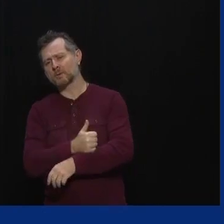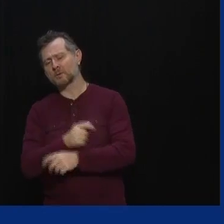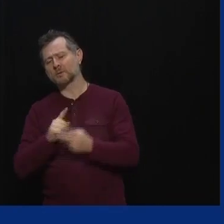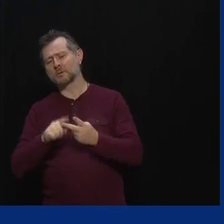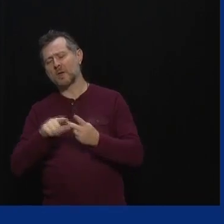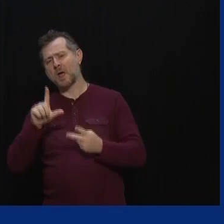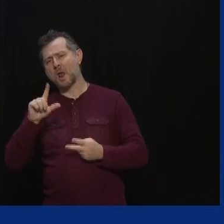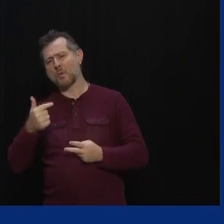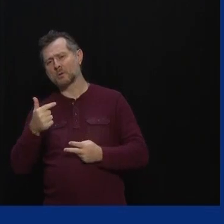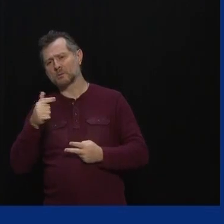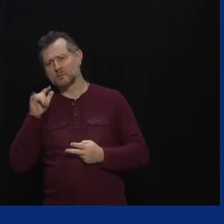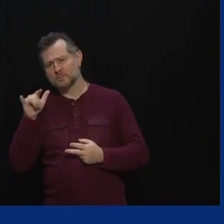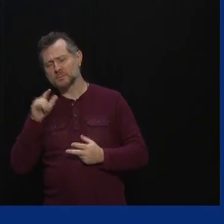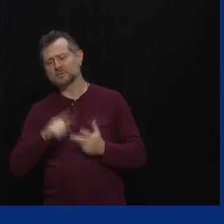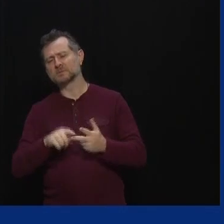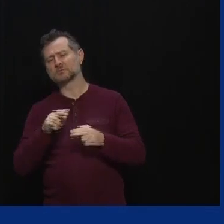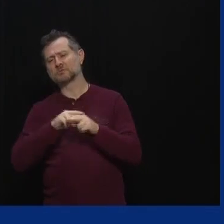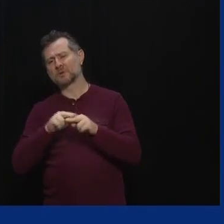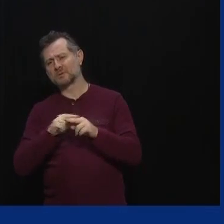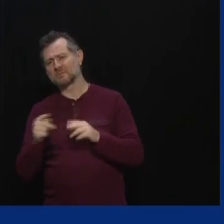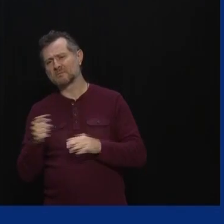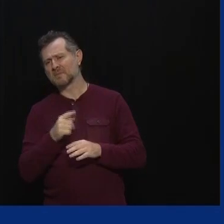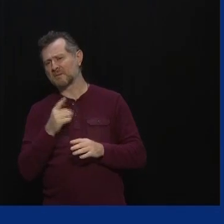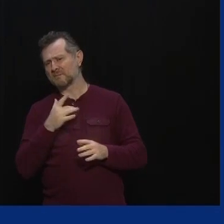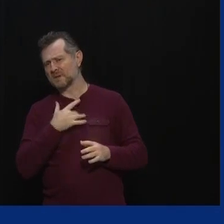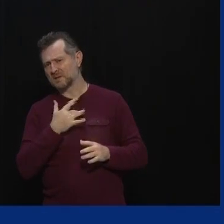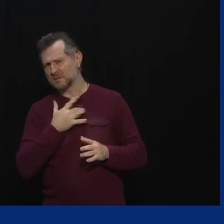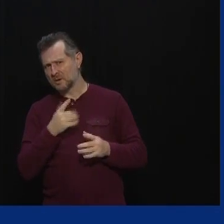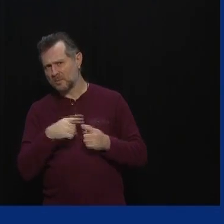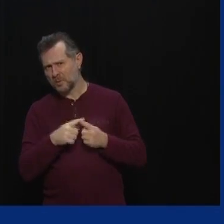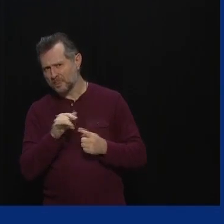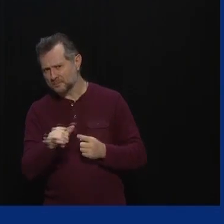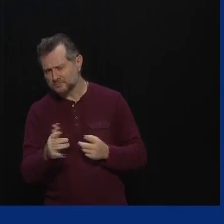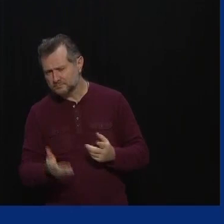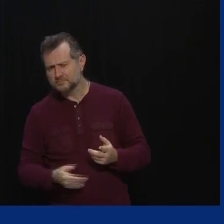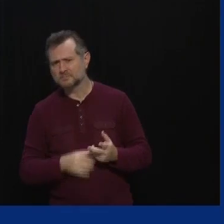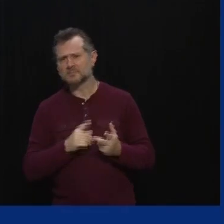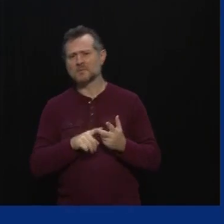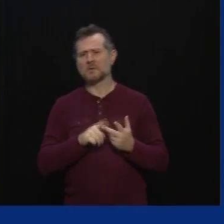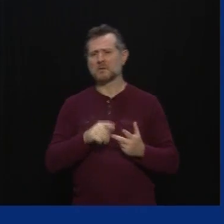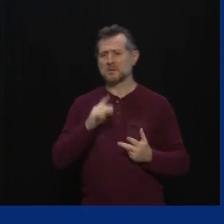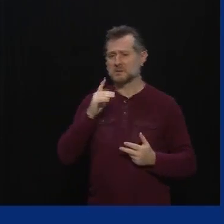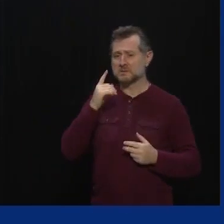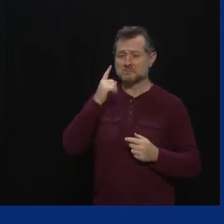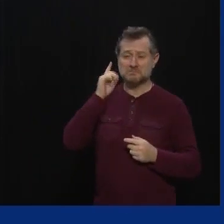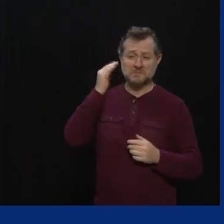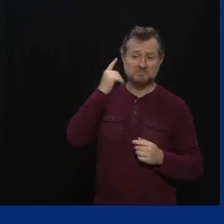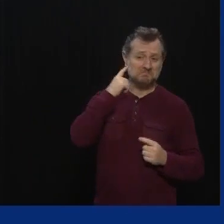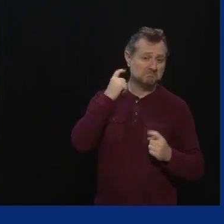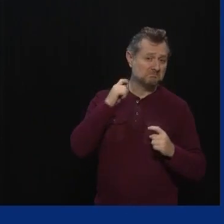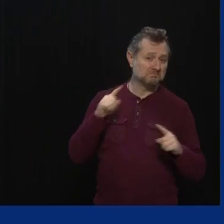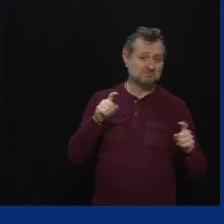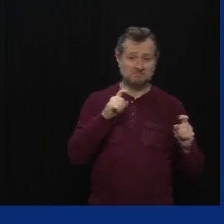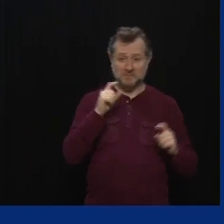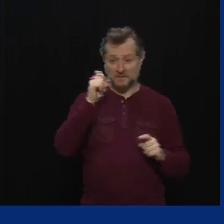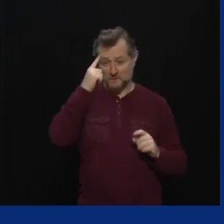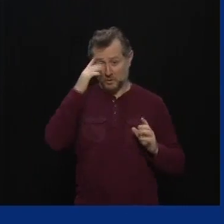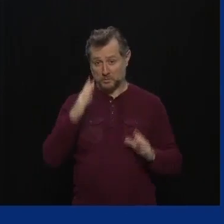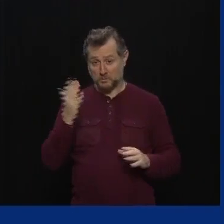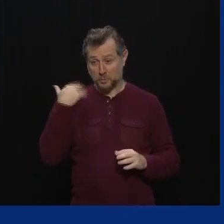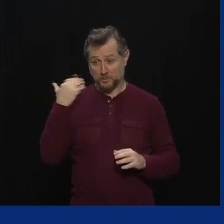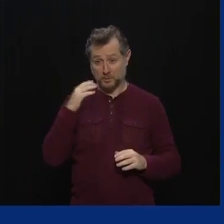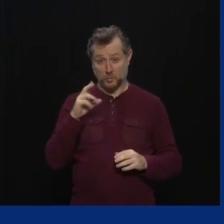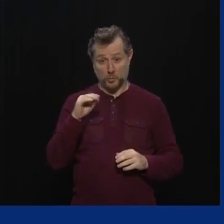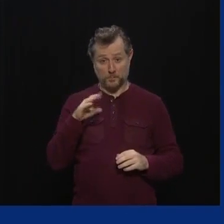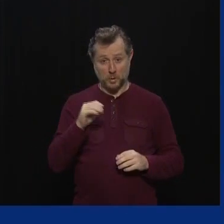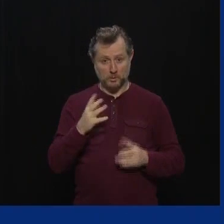And secondly, there's been intense speculation that former Governor Cuomo might jump into the primary race. I'm wondering, if you were to do so, what you